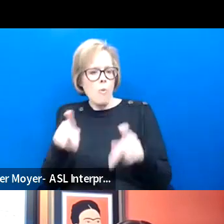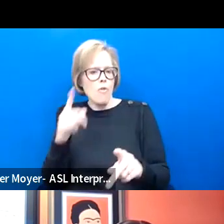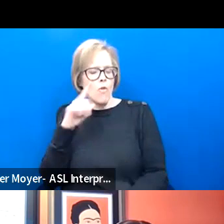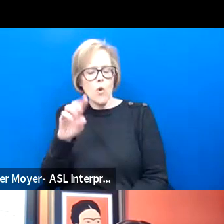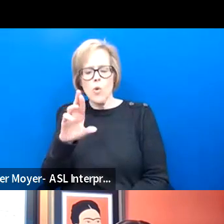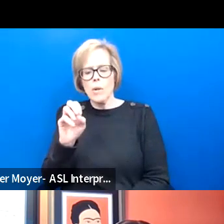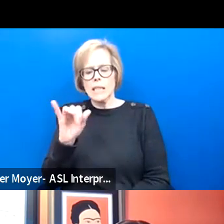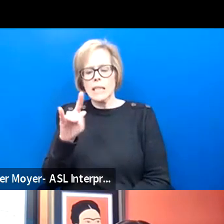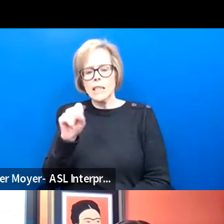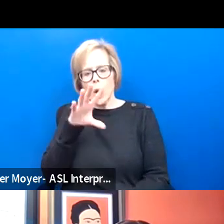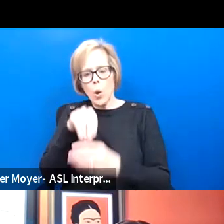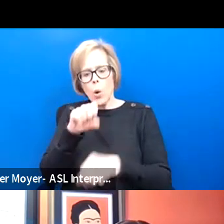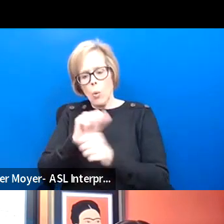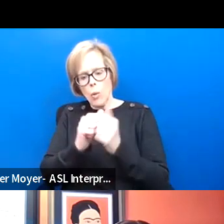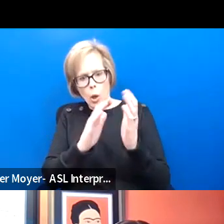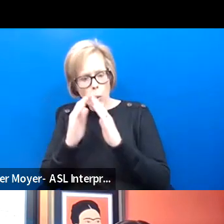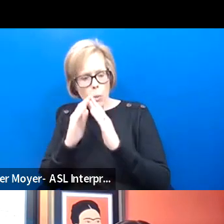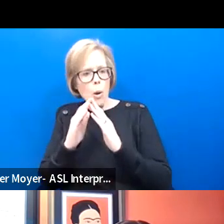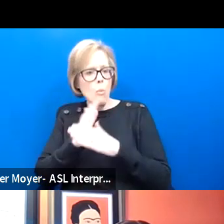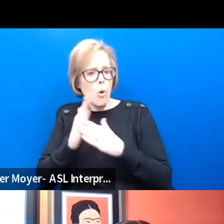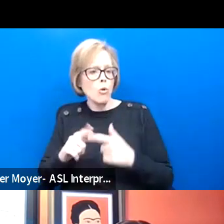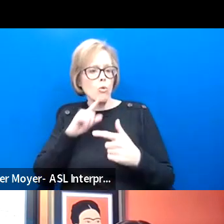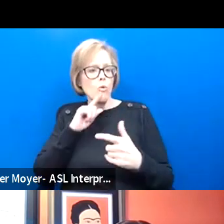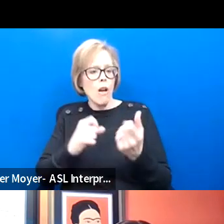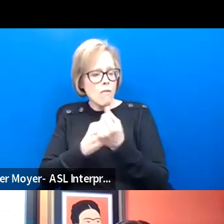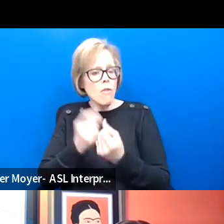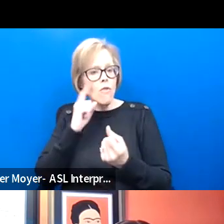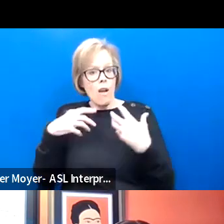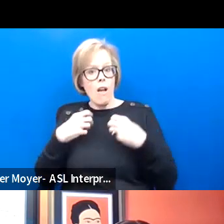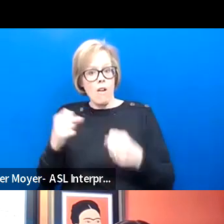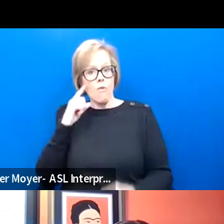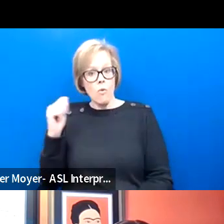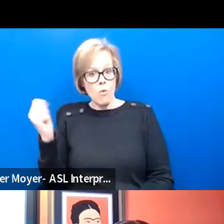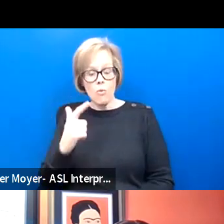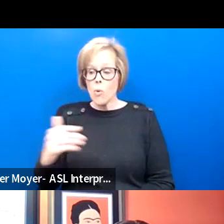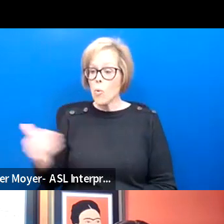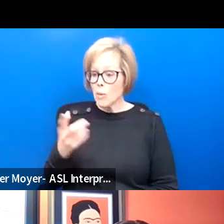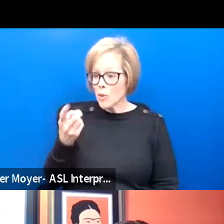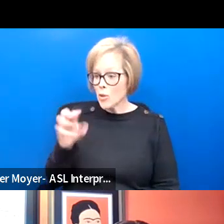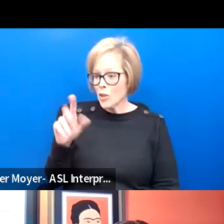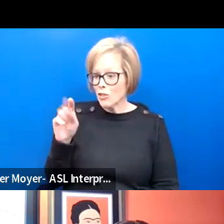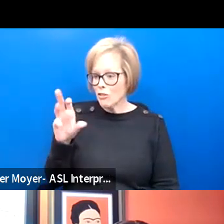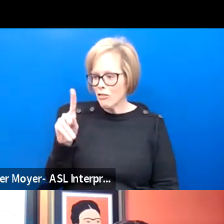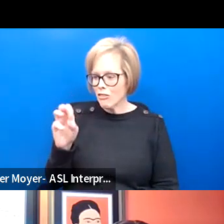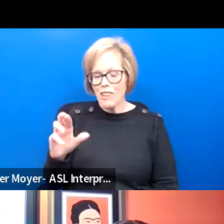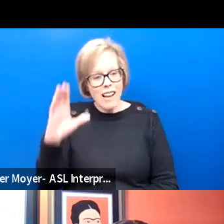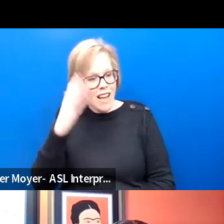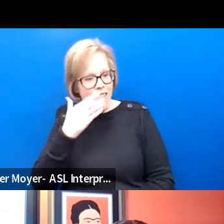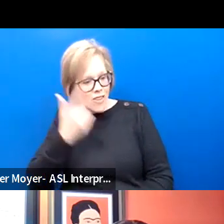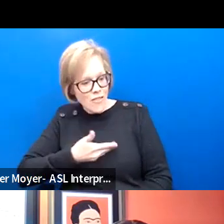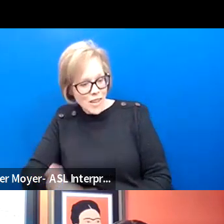residents, including working with community partners to advocate for the health of all. Welcome, Dr. Tucker. Hi, thanks for having